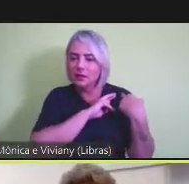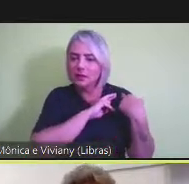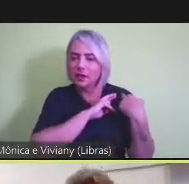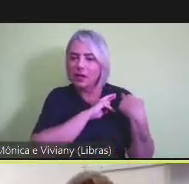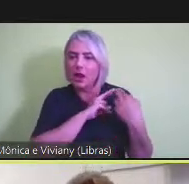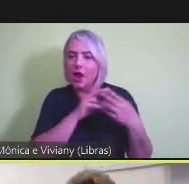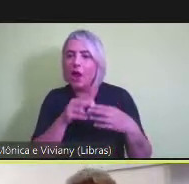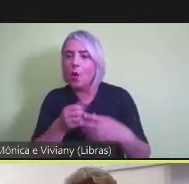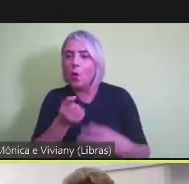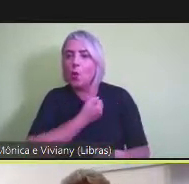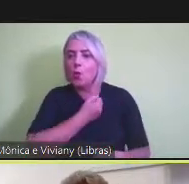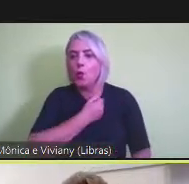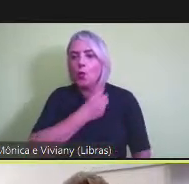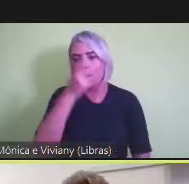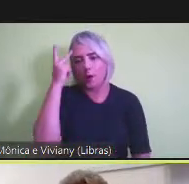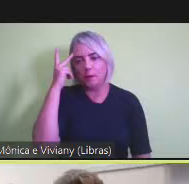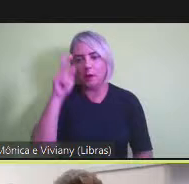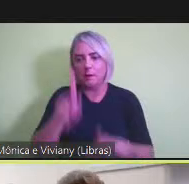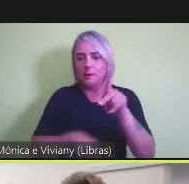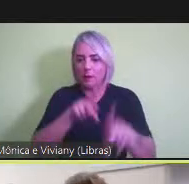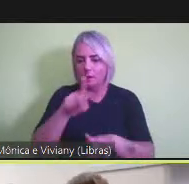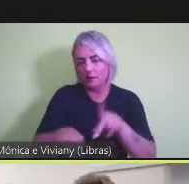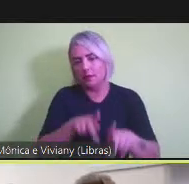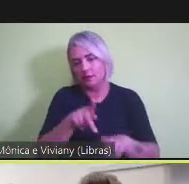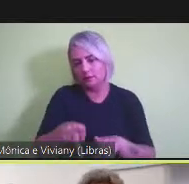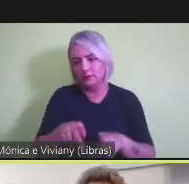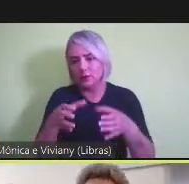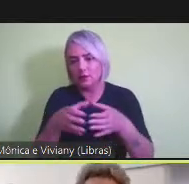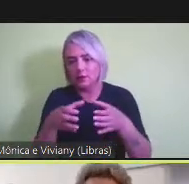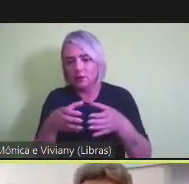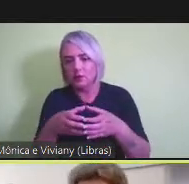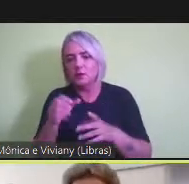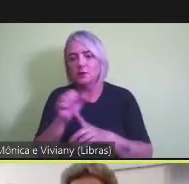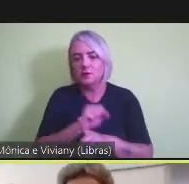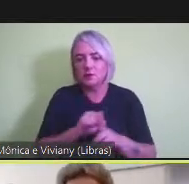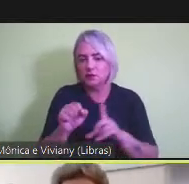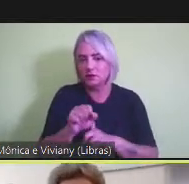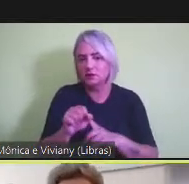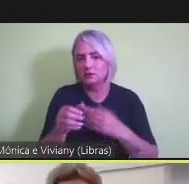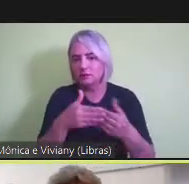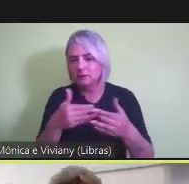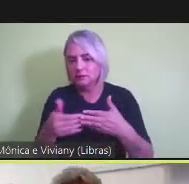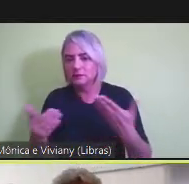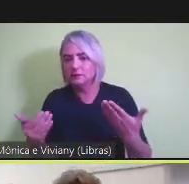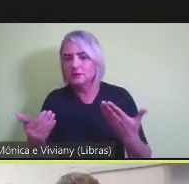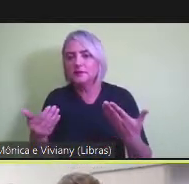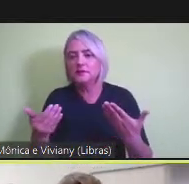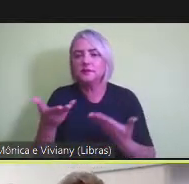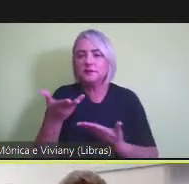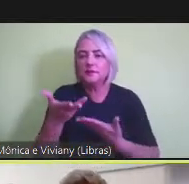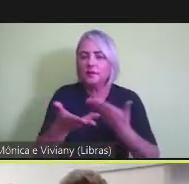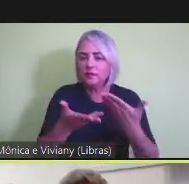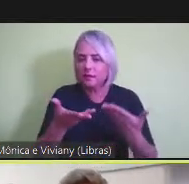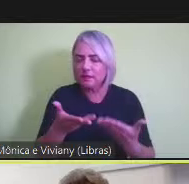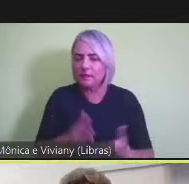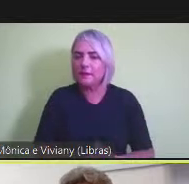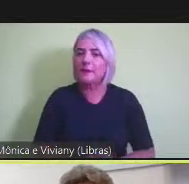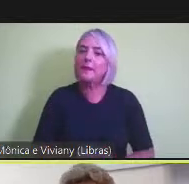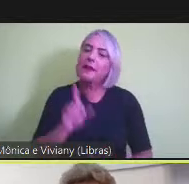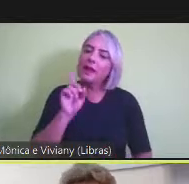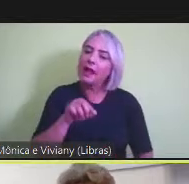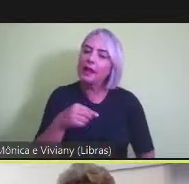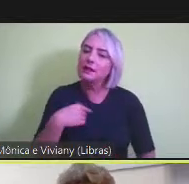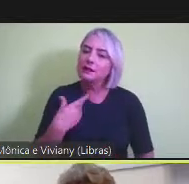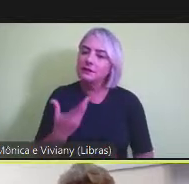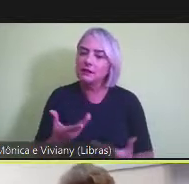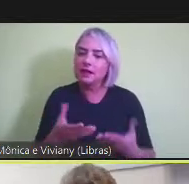responsibility for a certain number of population, certain groups, certain communities and users. So